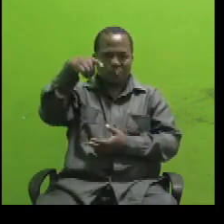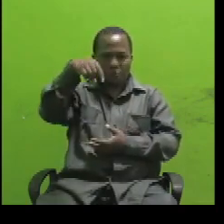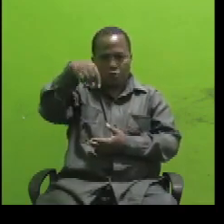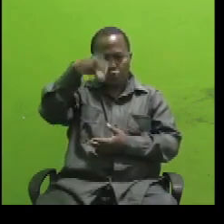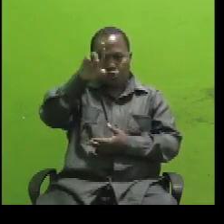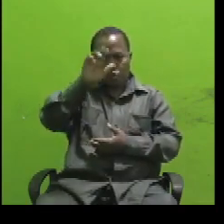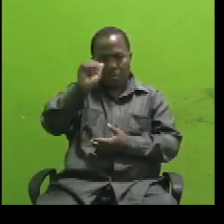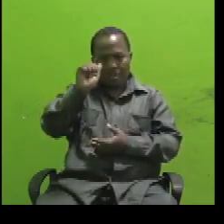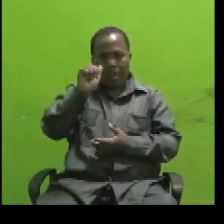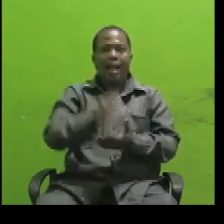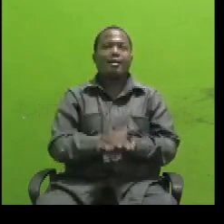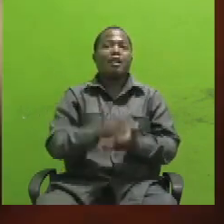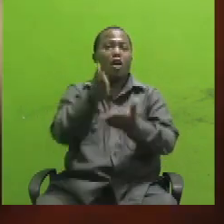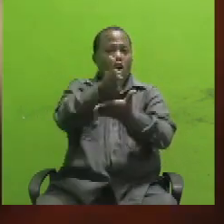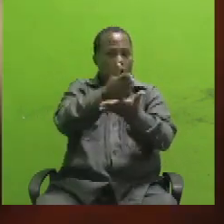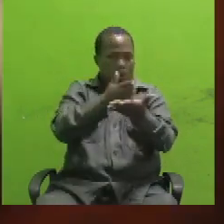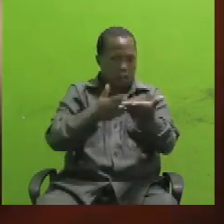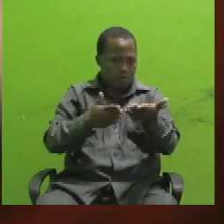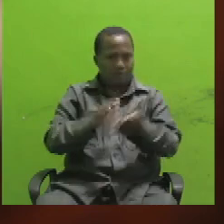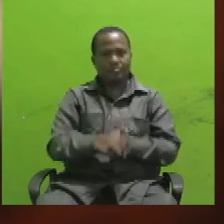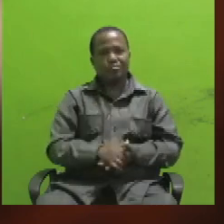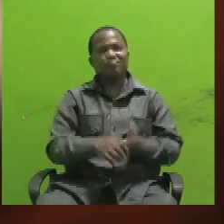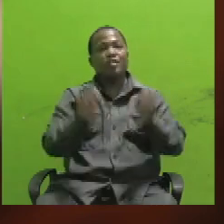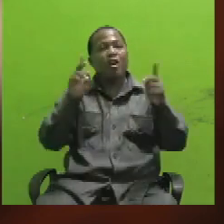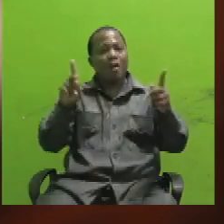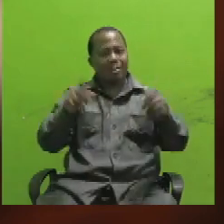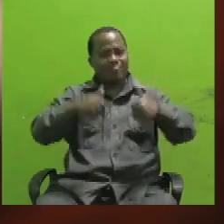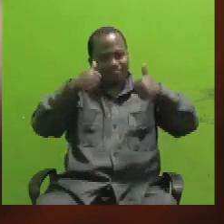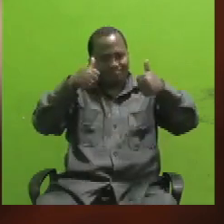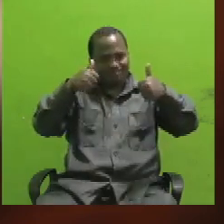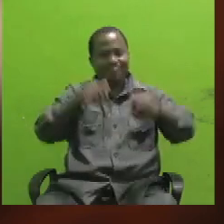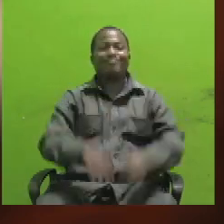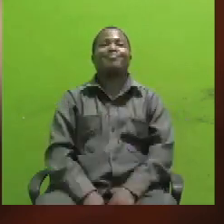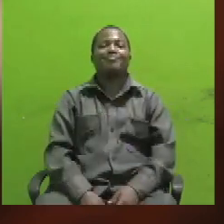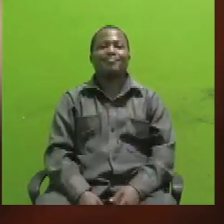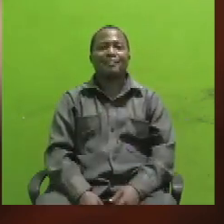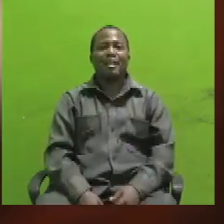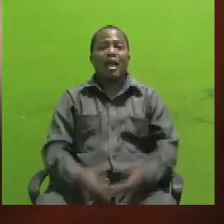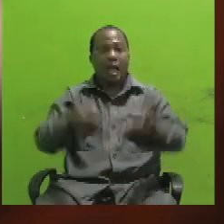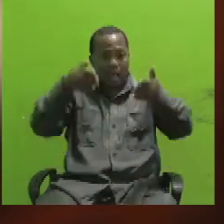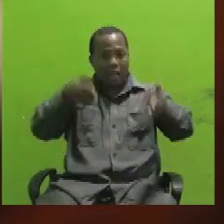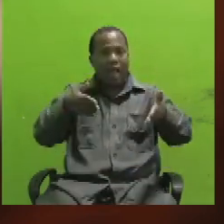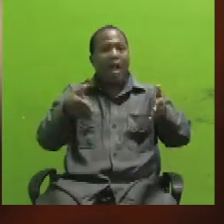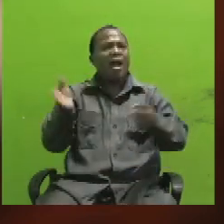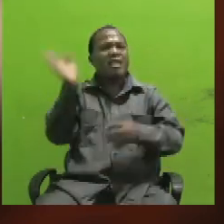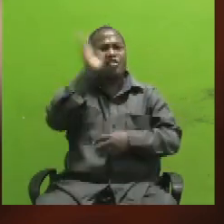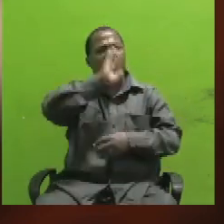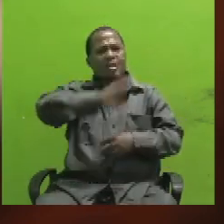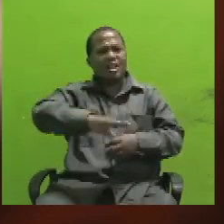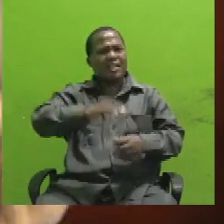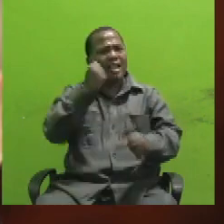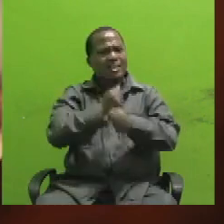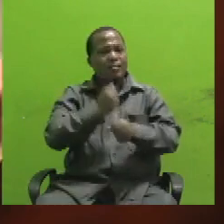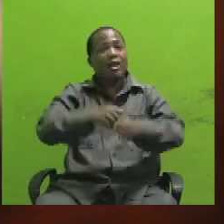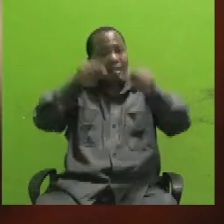QUARTER quarter. Okay, amazing. Wow. In our daily life activity, we should